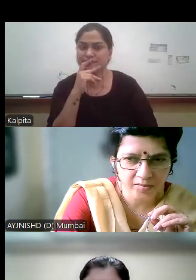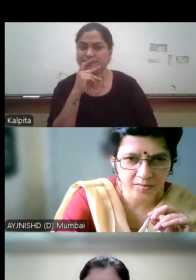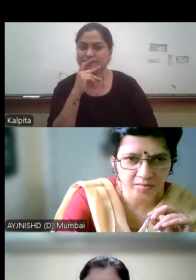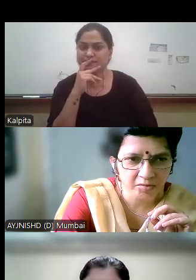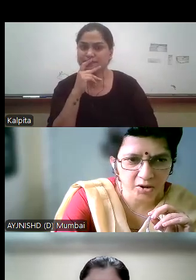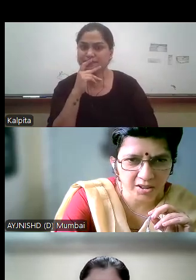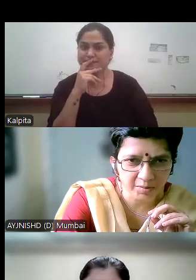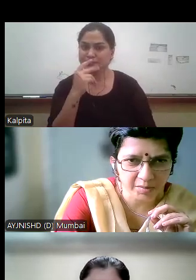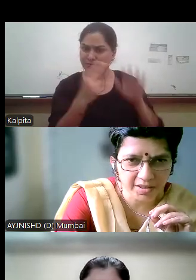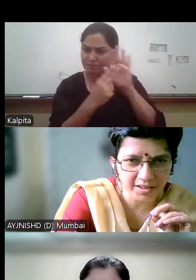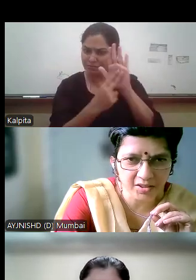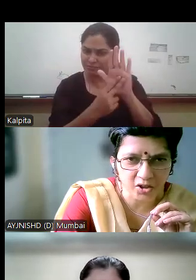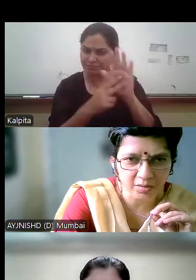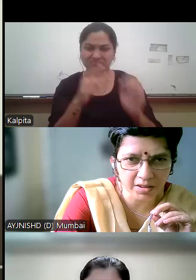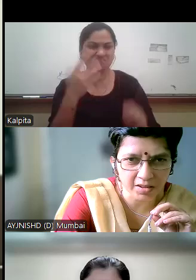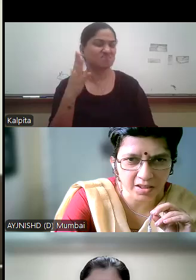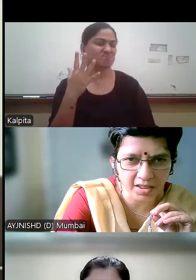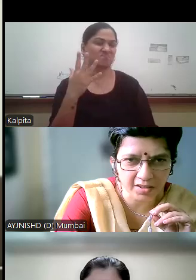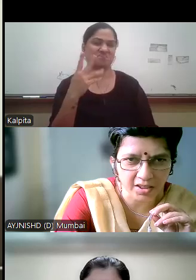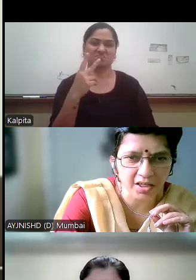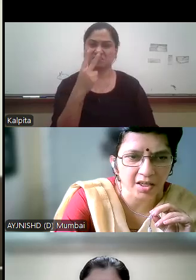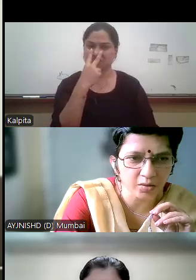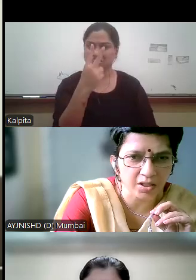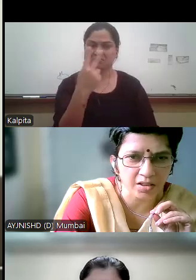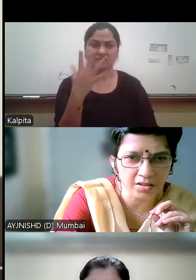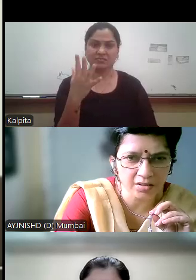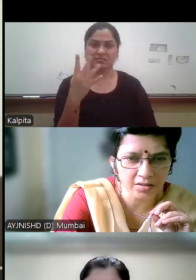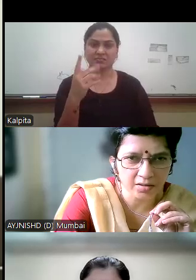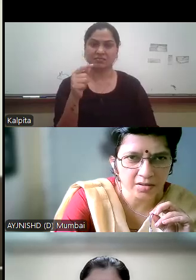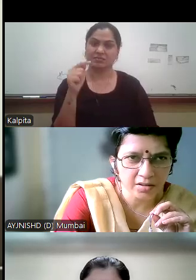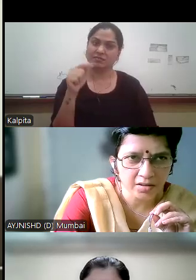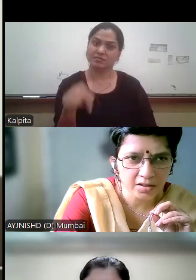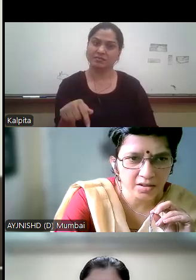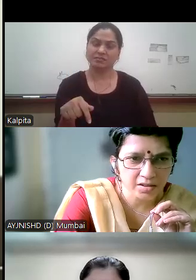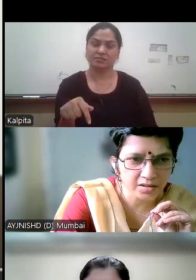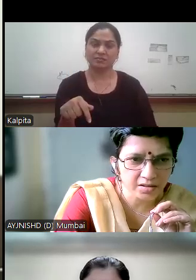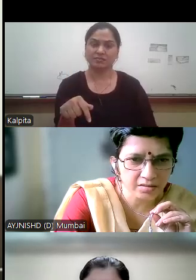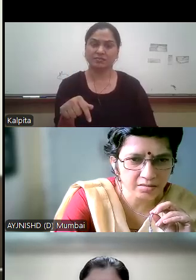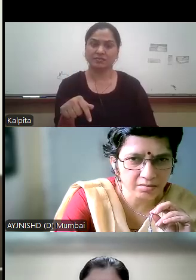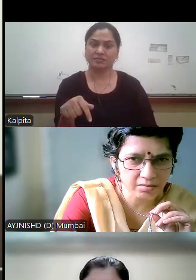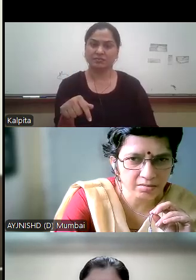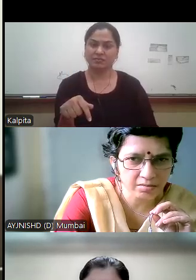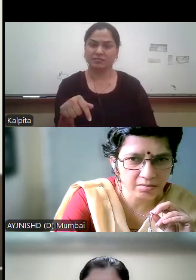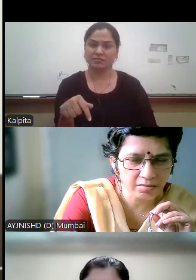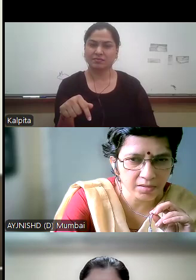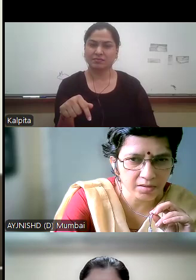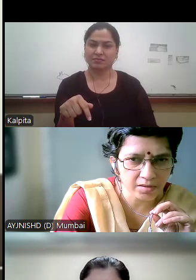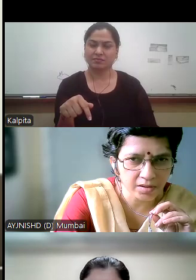Visible? Not yet, ma'am. It just says Dr. Mita Singhal has started. Now, yeah. It's